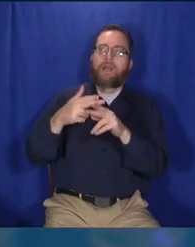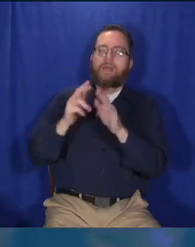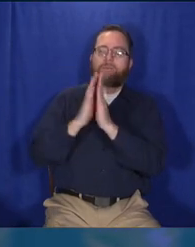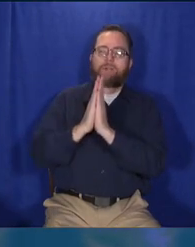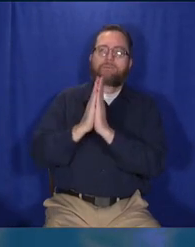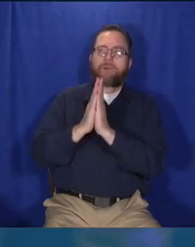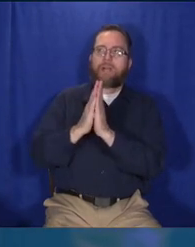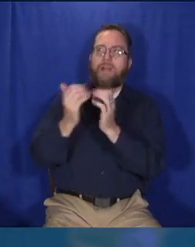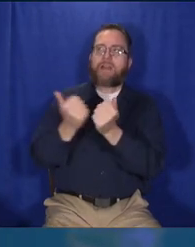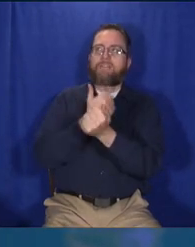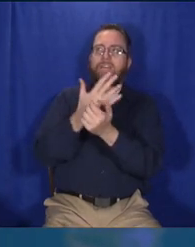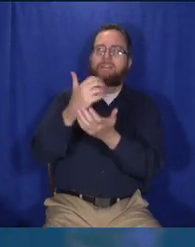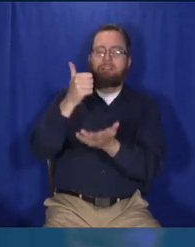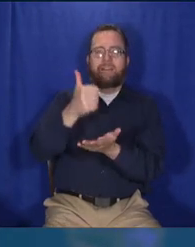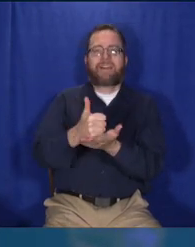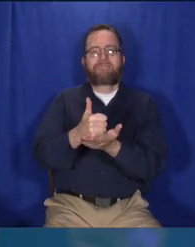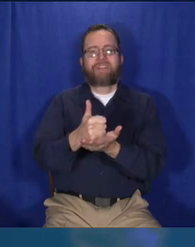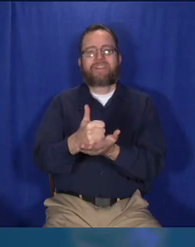this. Amen.